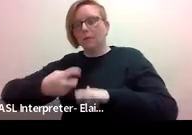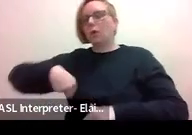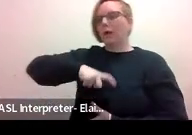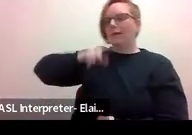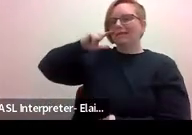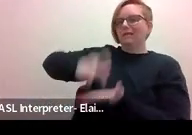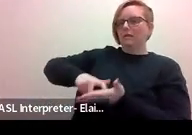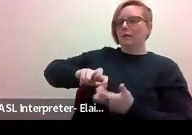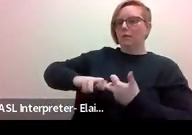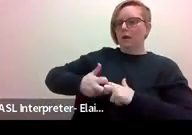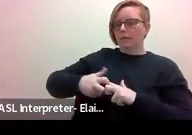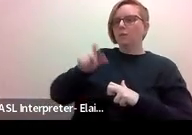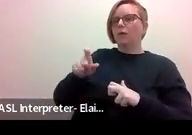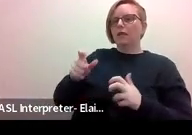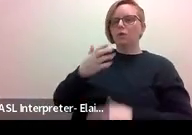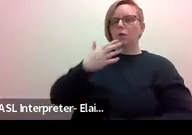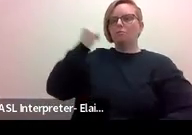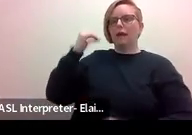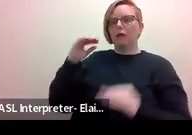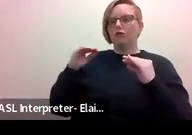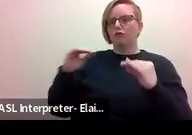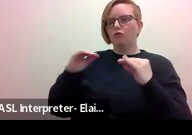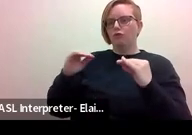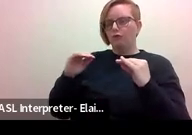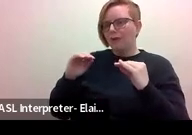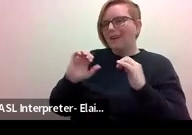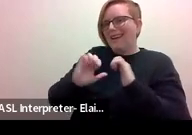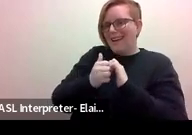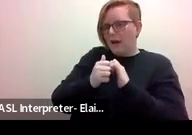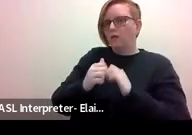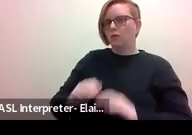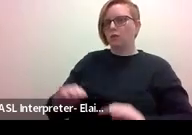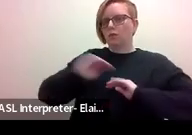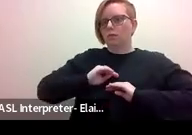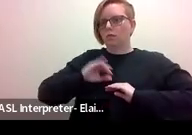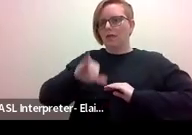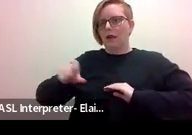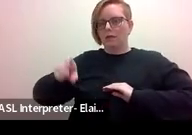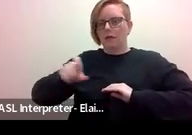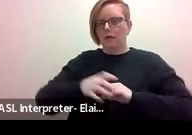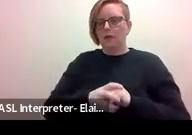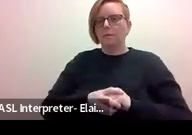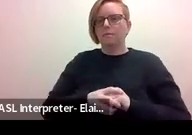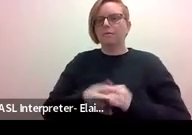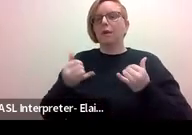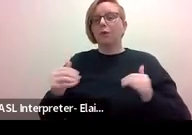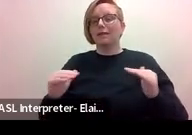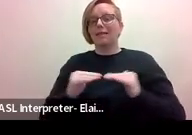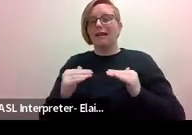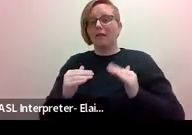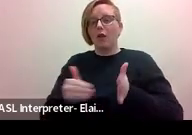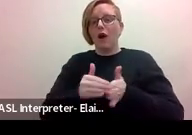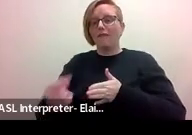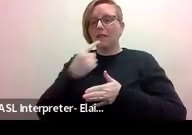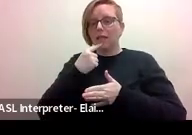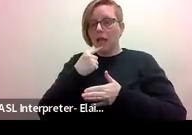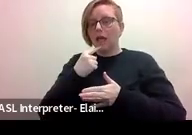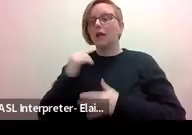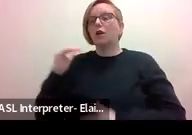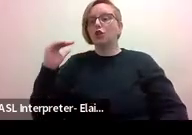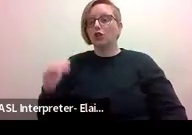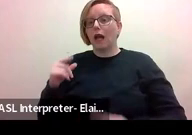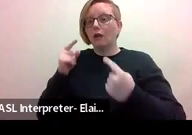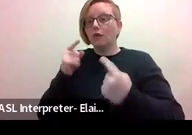talking to you about as well. But what we have seen is that present level statements often say child struggles with